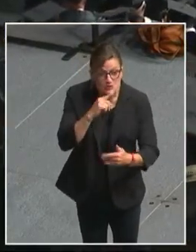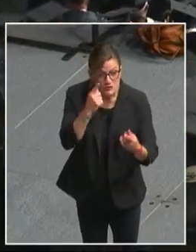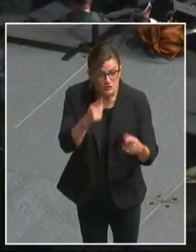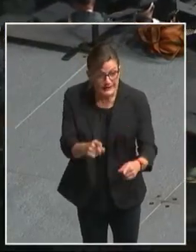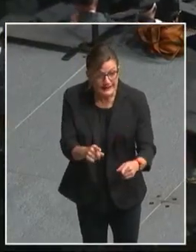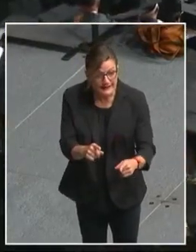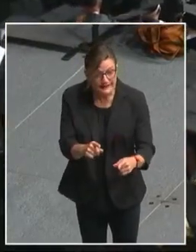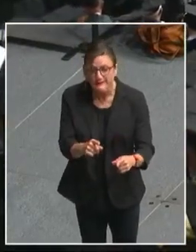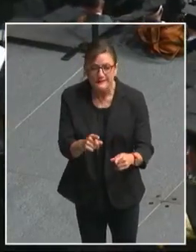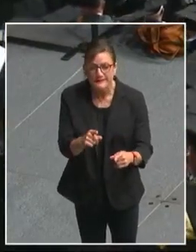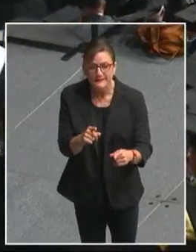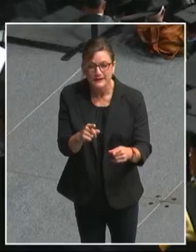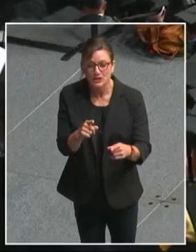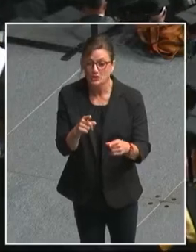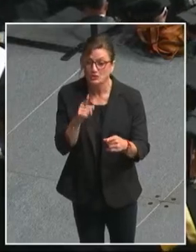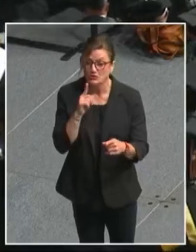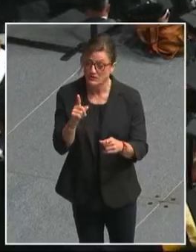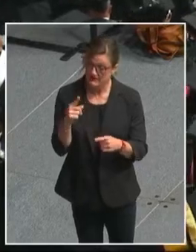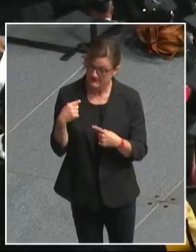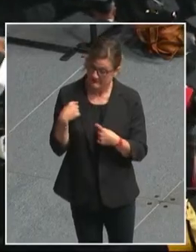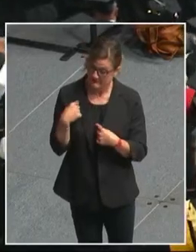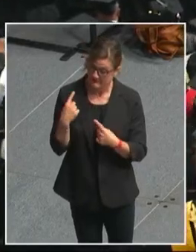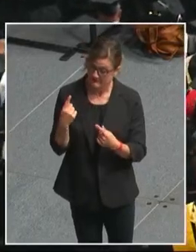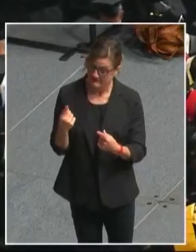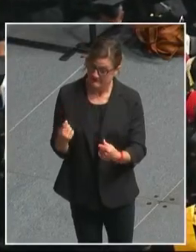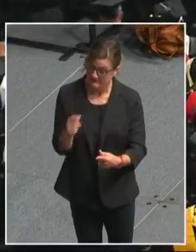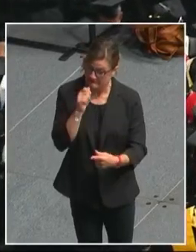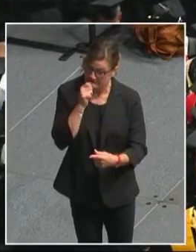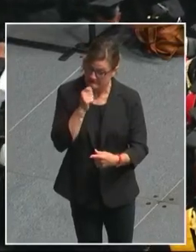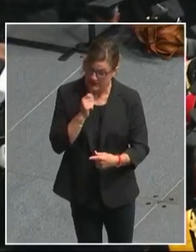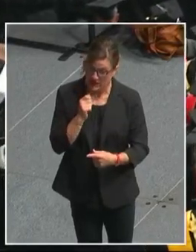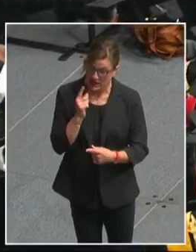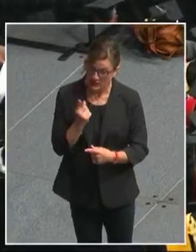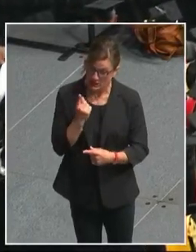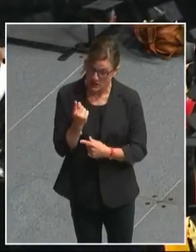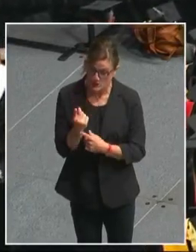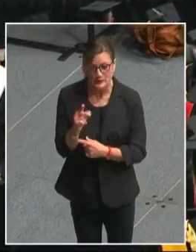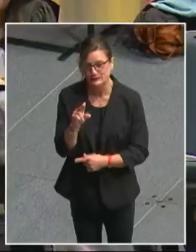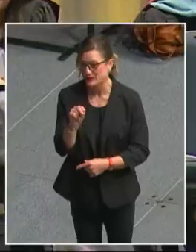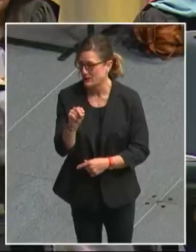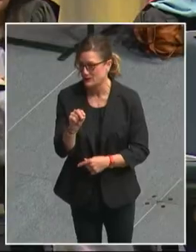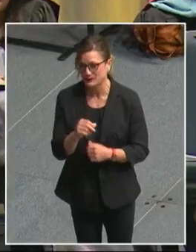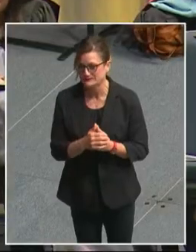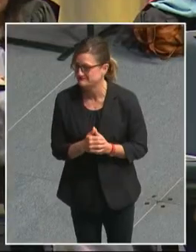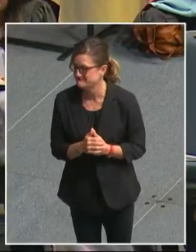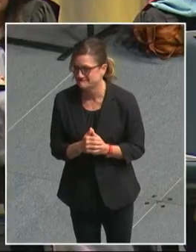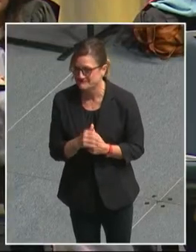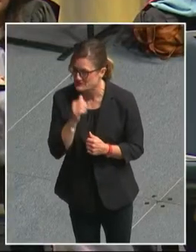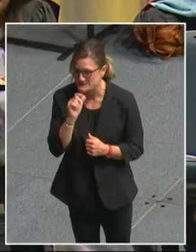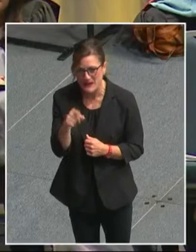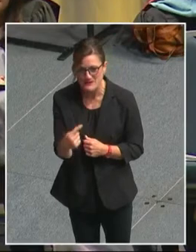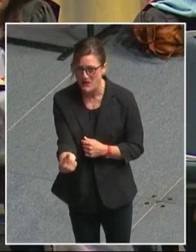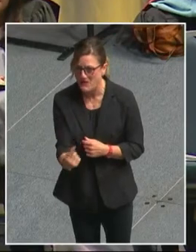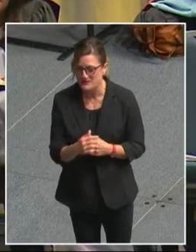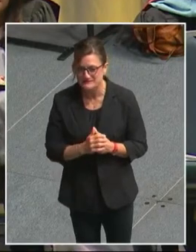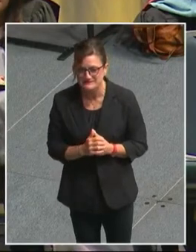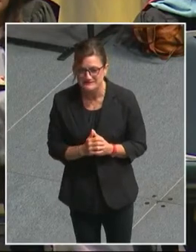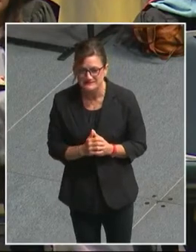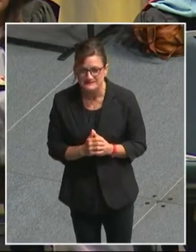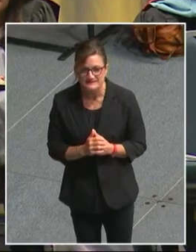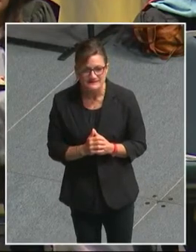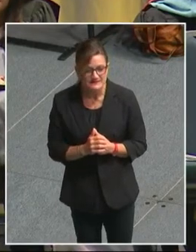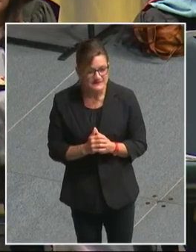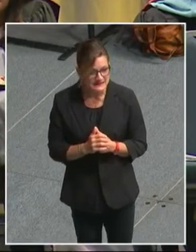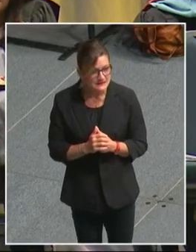not reached today's milestone alone. Would you agree with that? Absolutely. So I'm going to give you